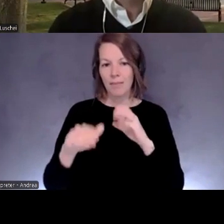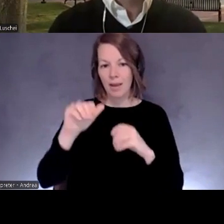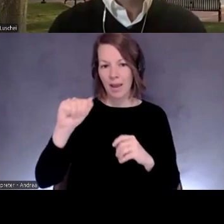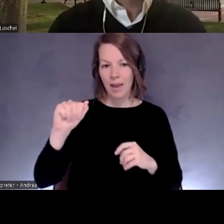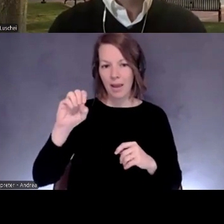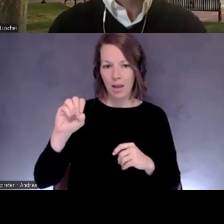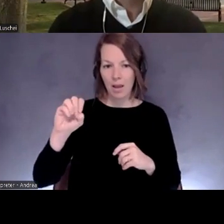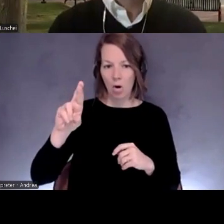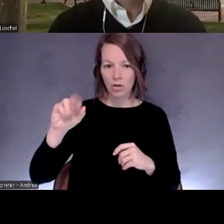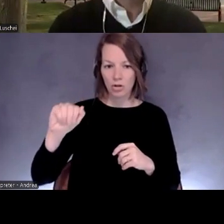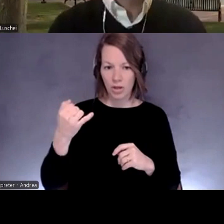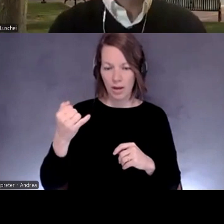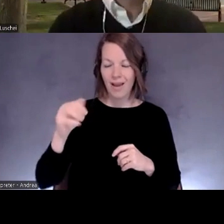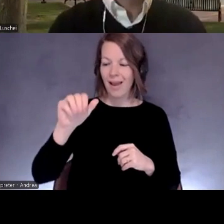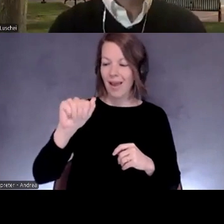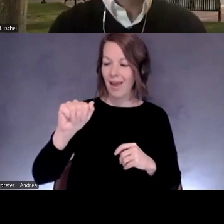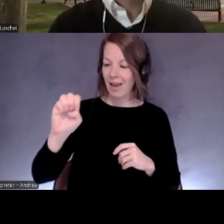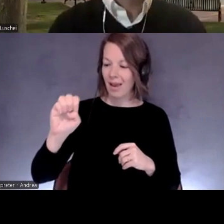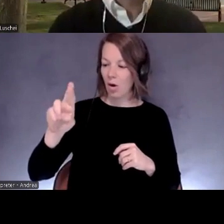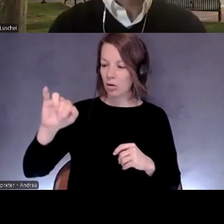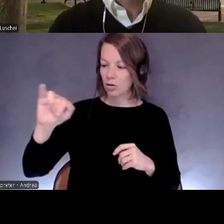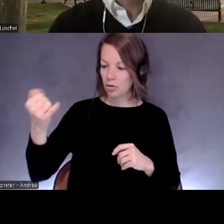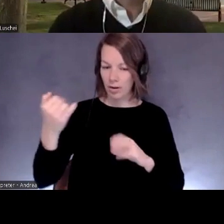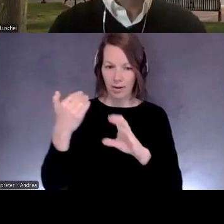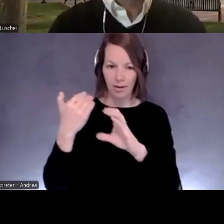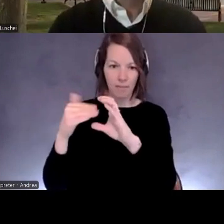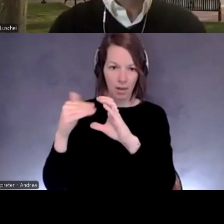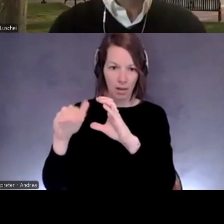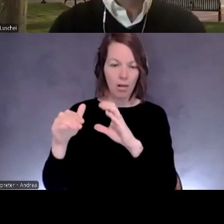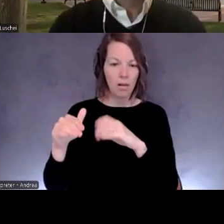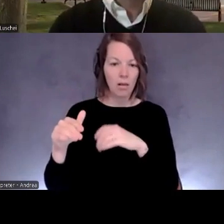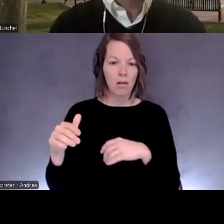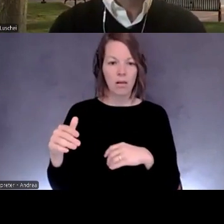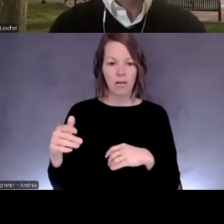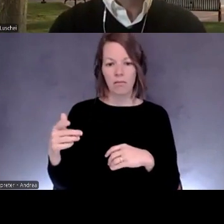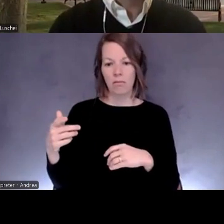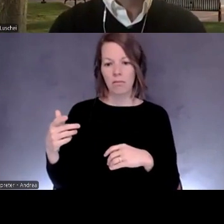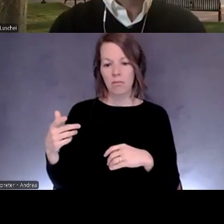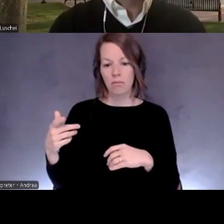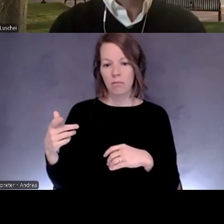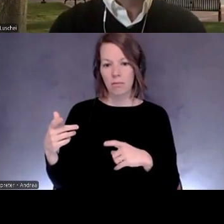AERJ web email which Xiaonan reviews,